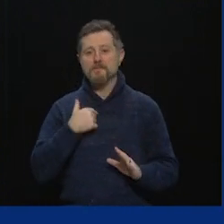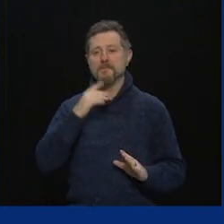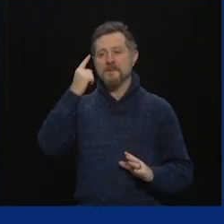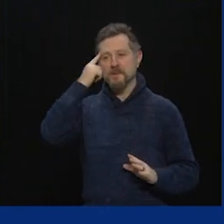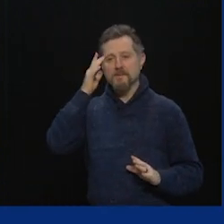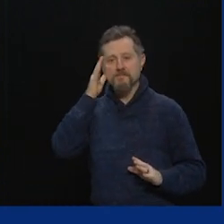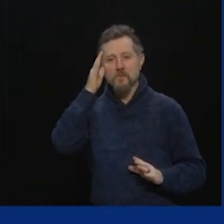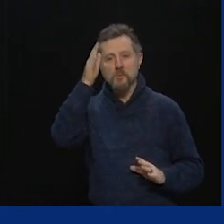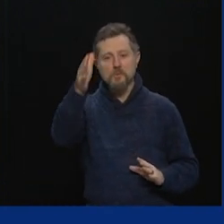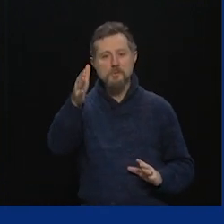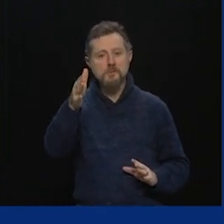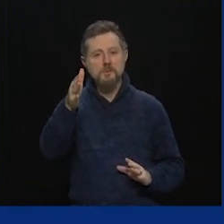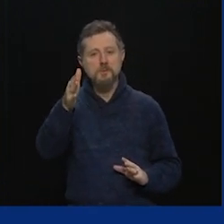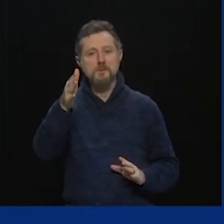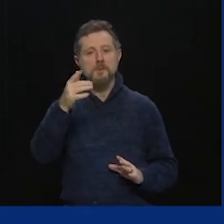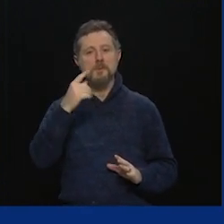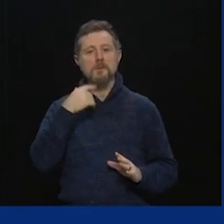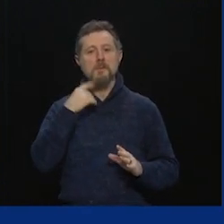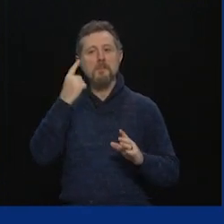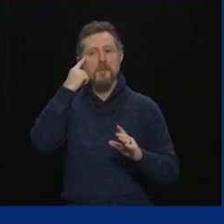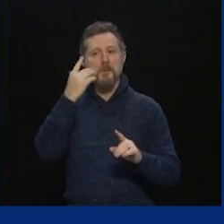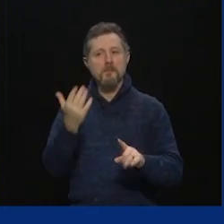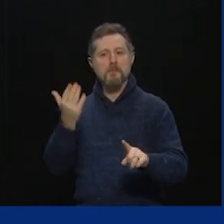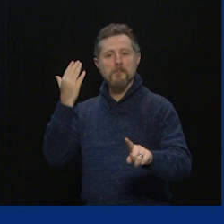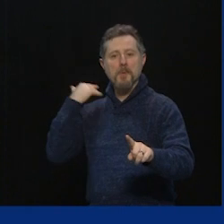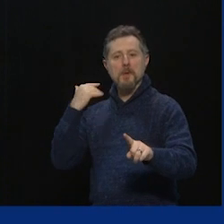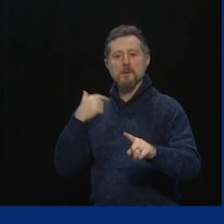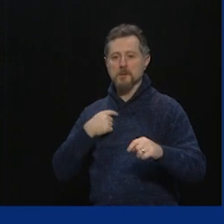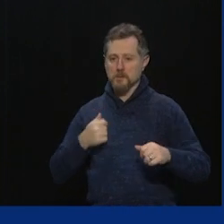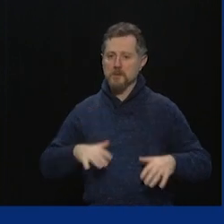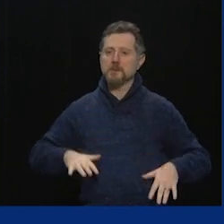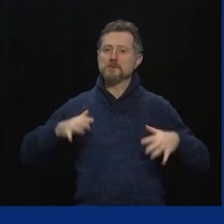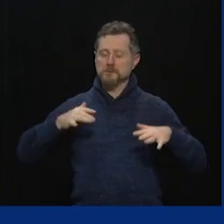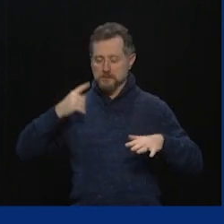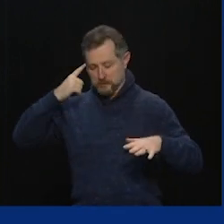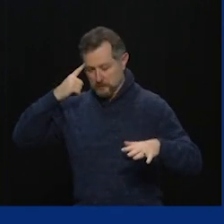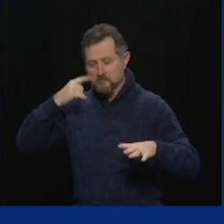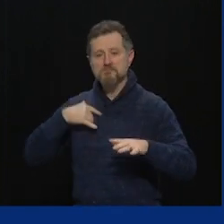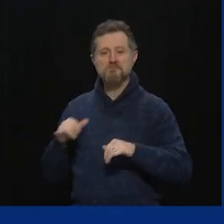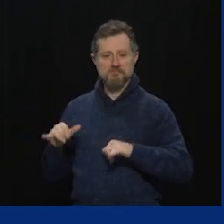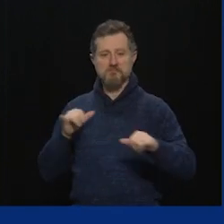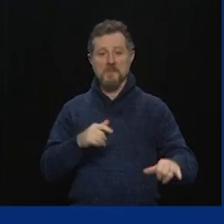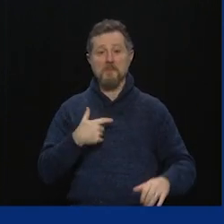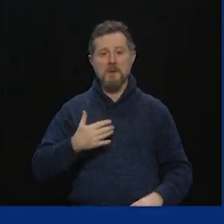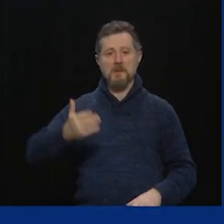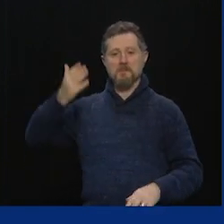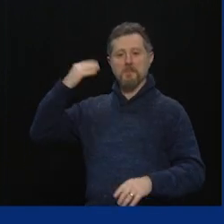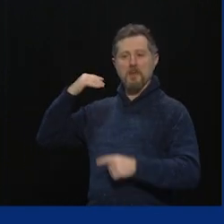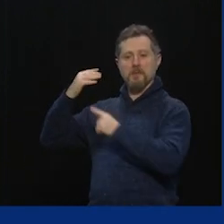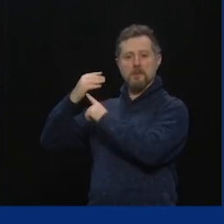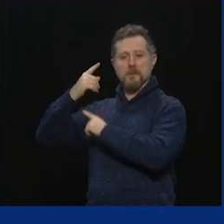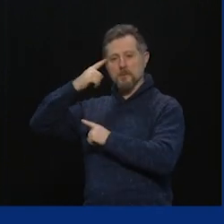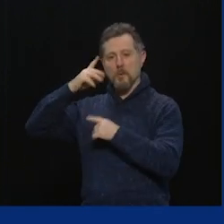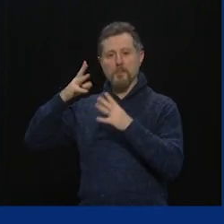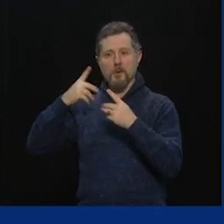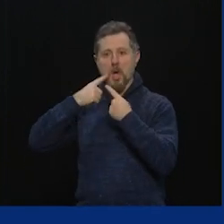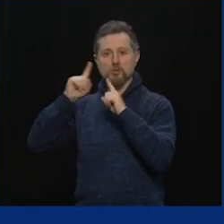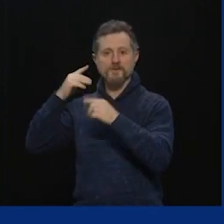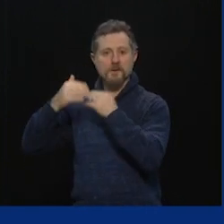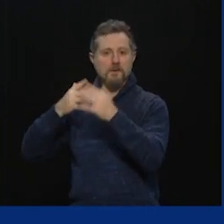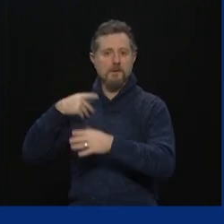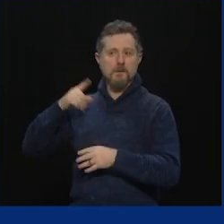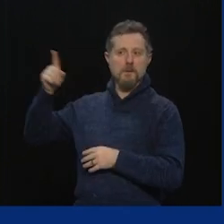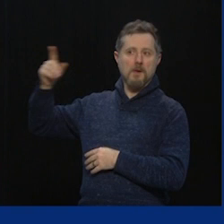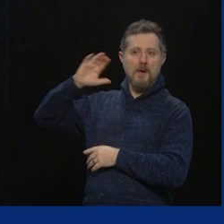about the past, the level of anxiety is the same. Because when I think about the past, it's all the achievements that I had in Afghanistan, everything that I